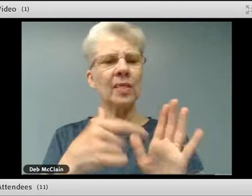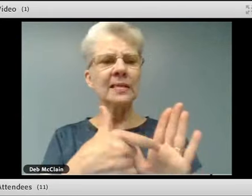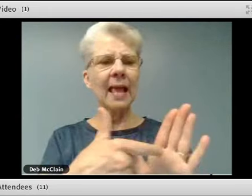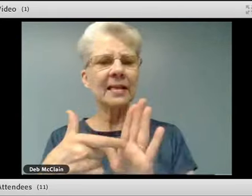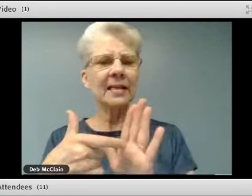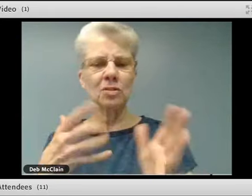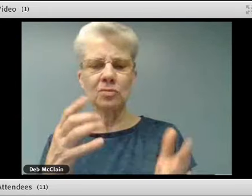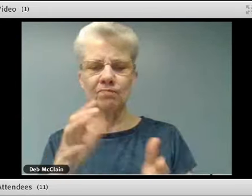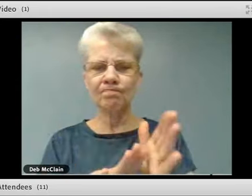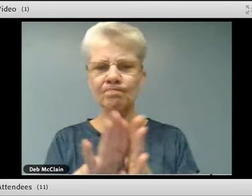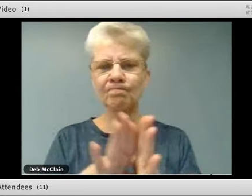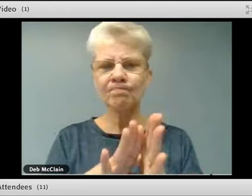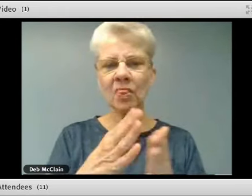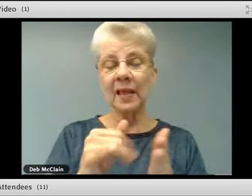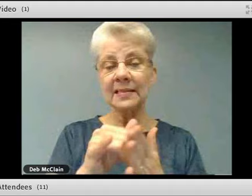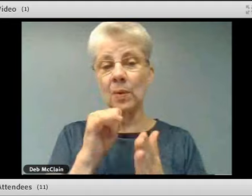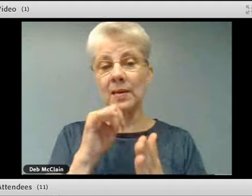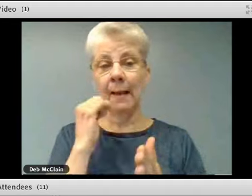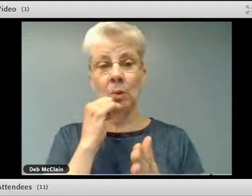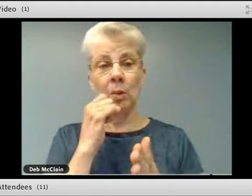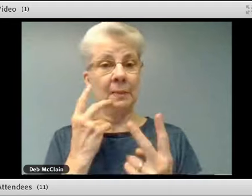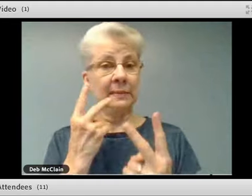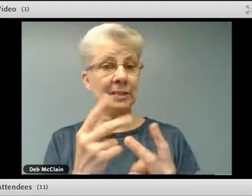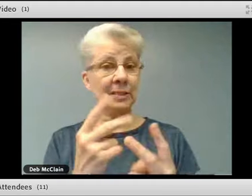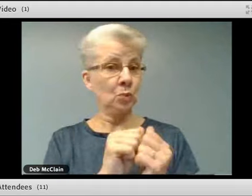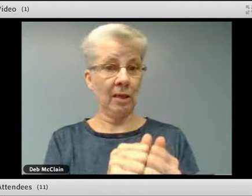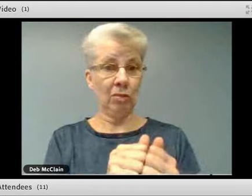together things that would not normally be seen together,